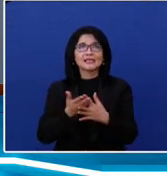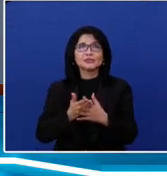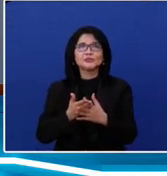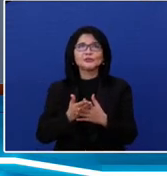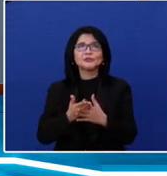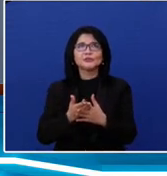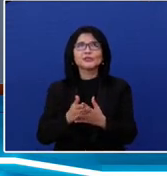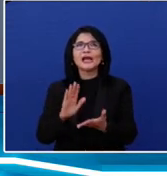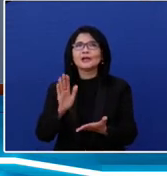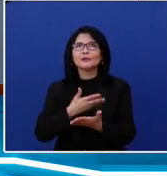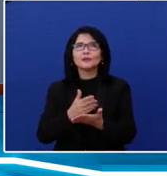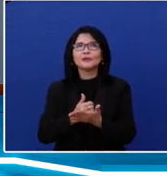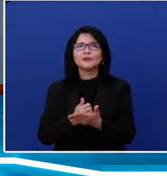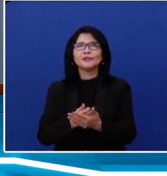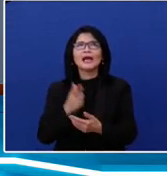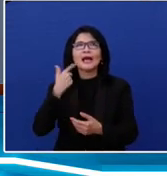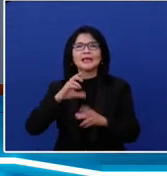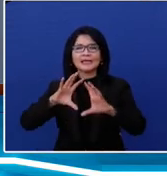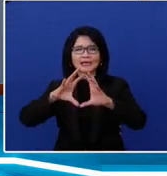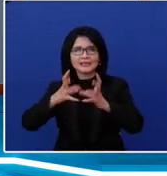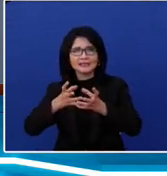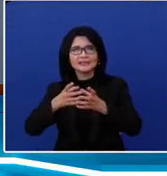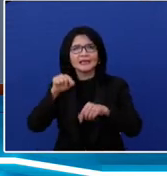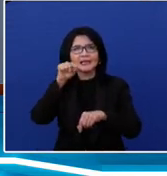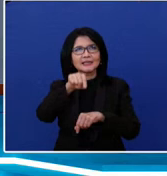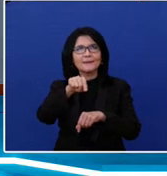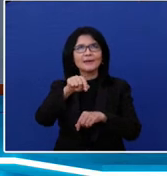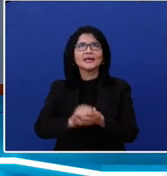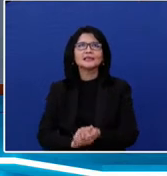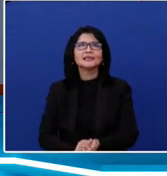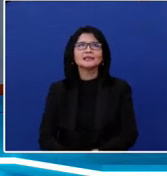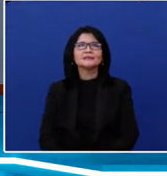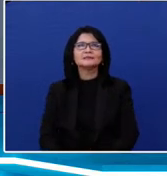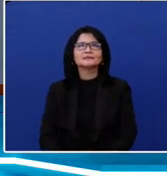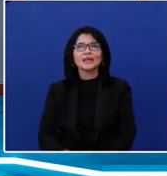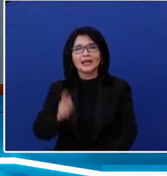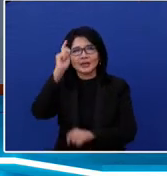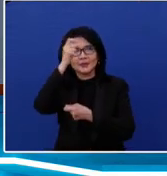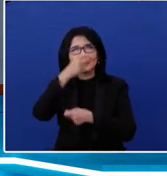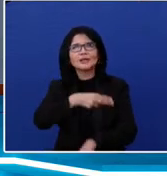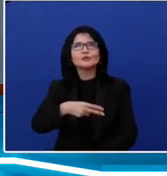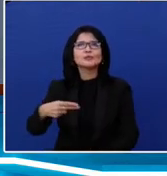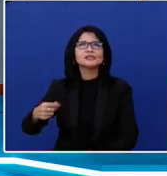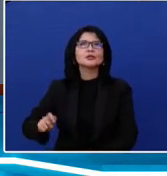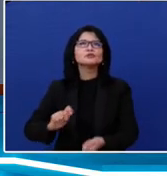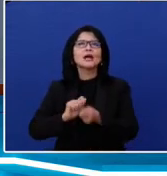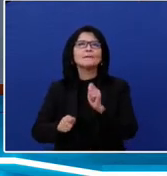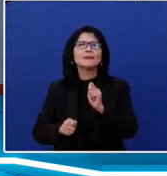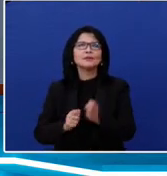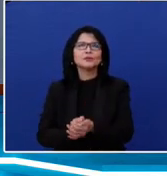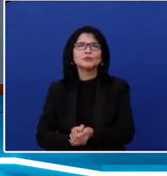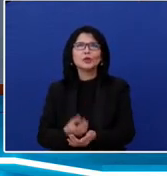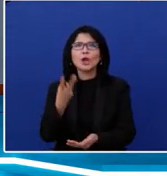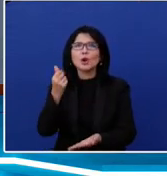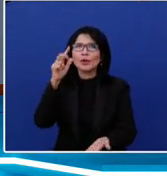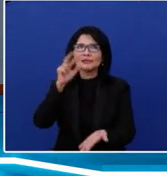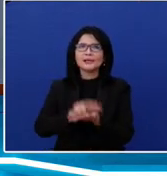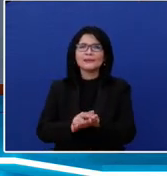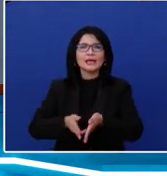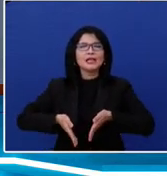established the Indonesia infrastructure as the Indonesian government commitment to infrastructure